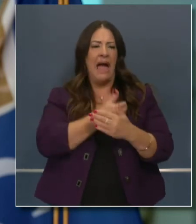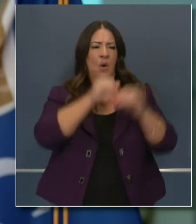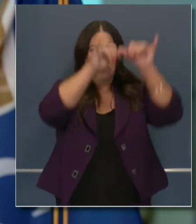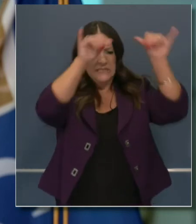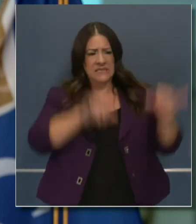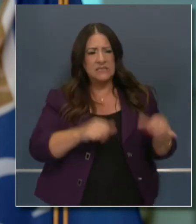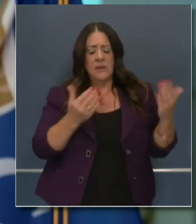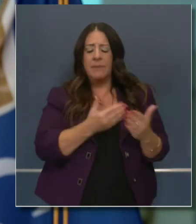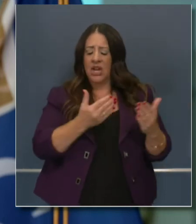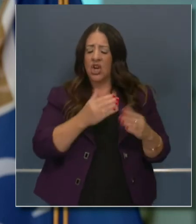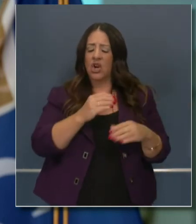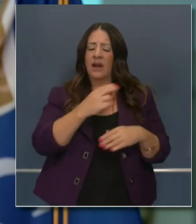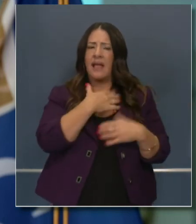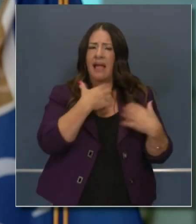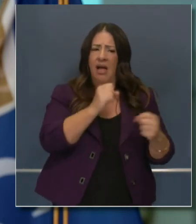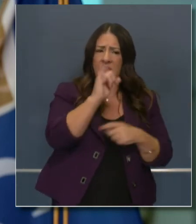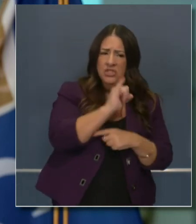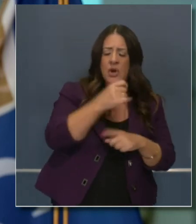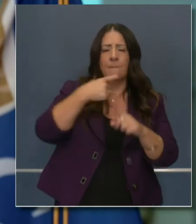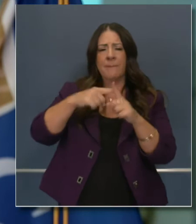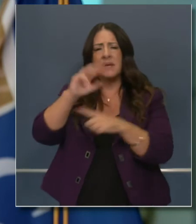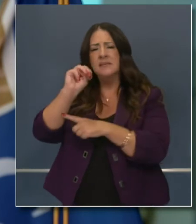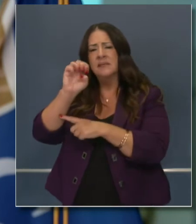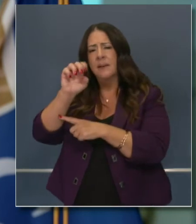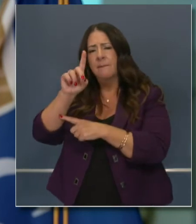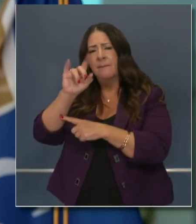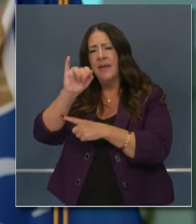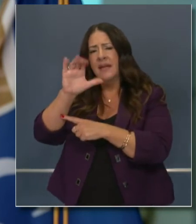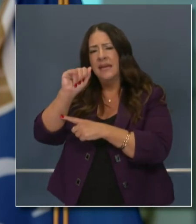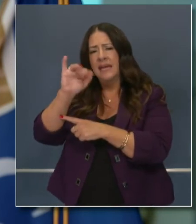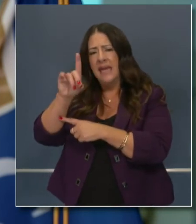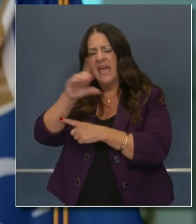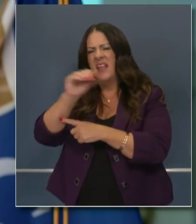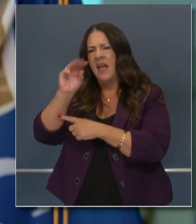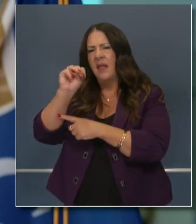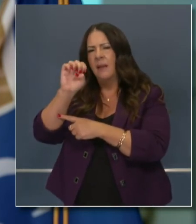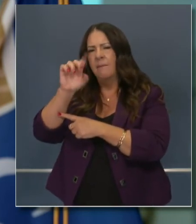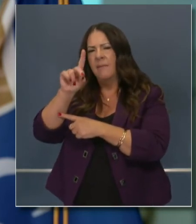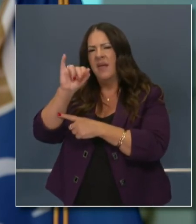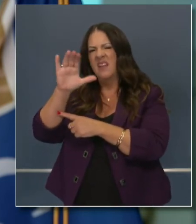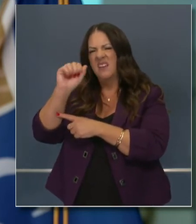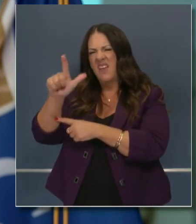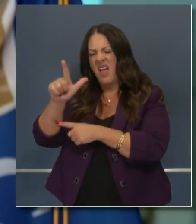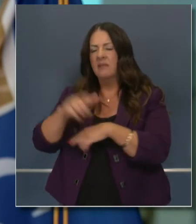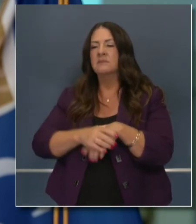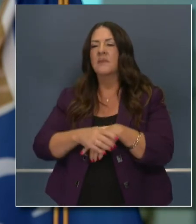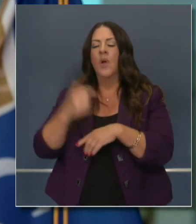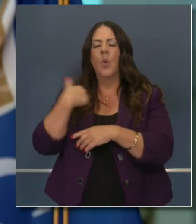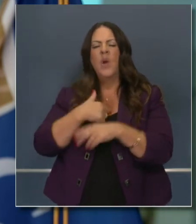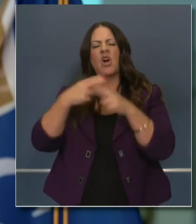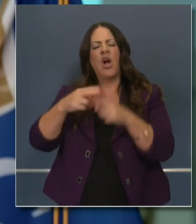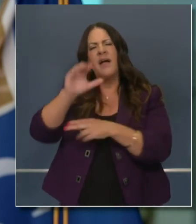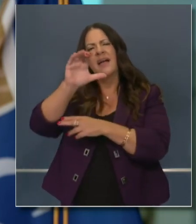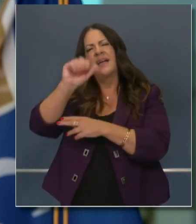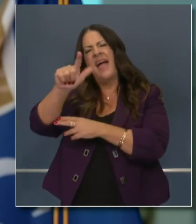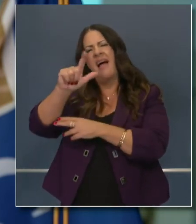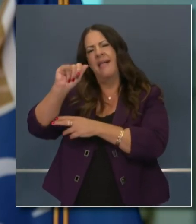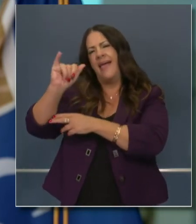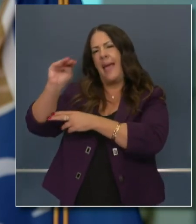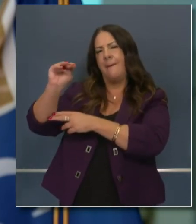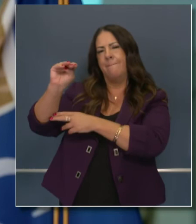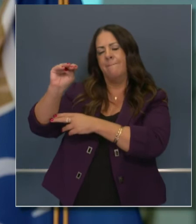of California, through a program called CalAIM into the future. It was delayed because of budgetary constraints this year, but